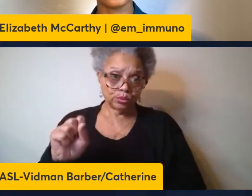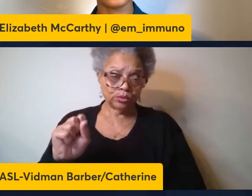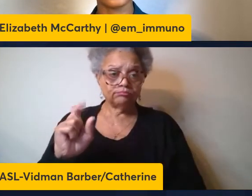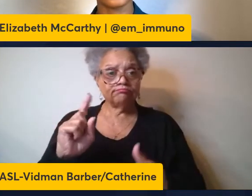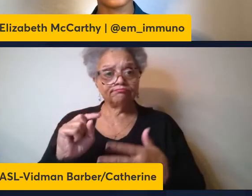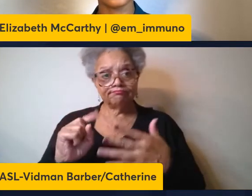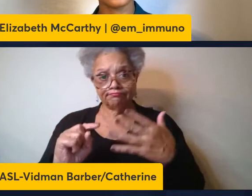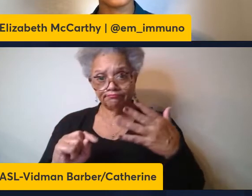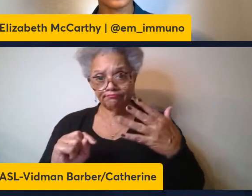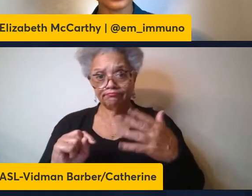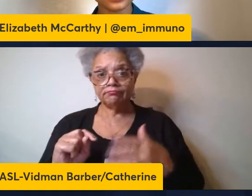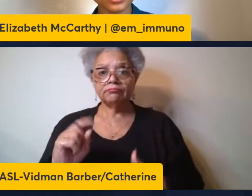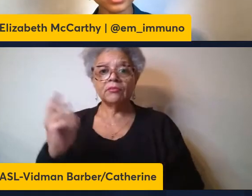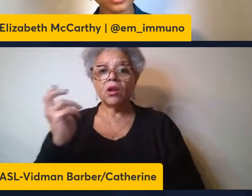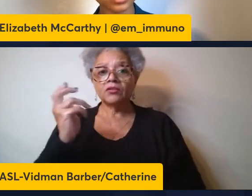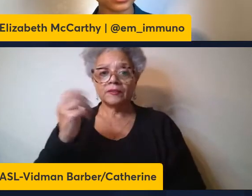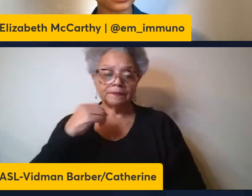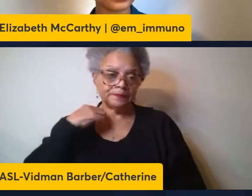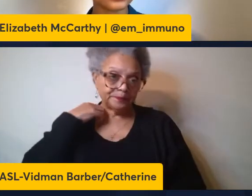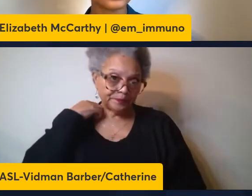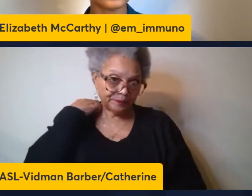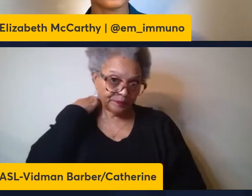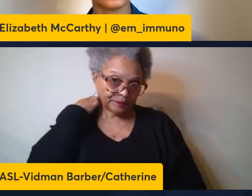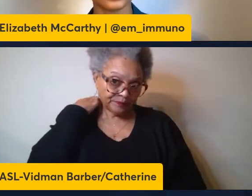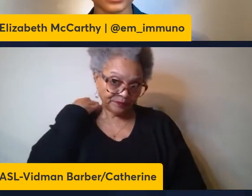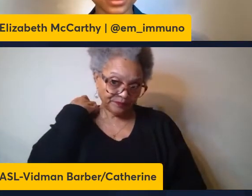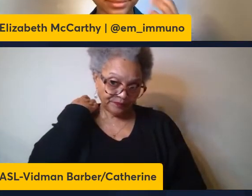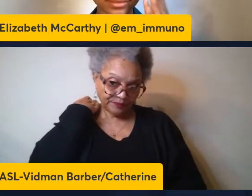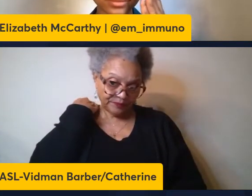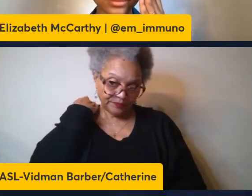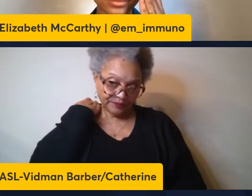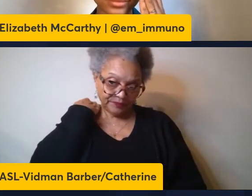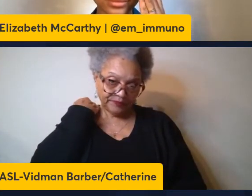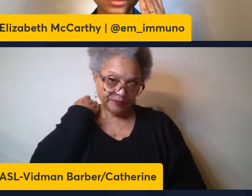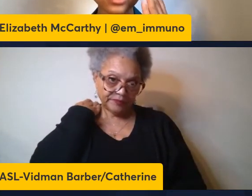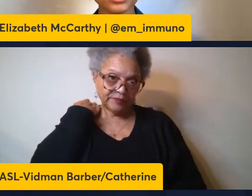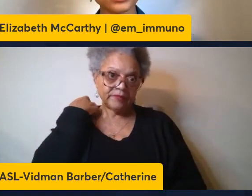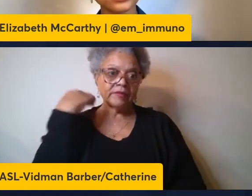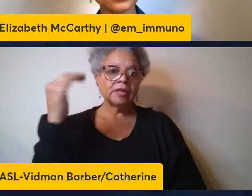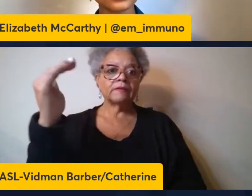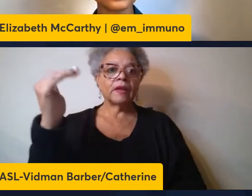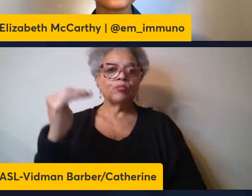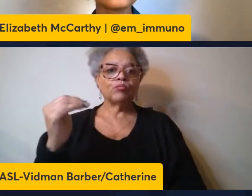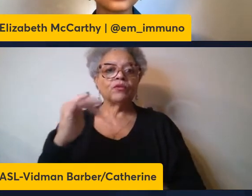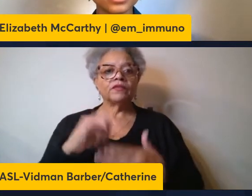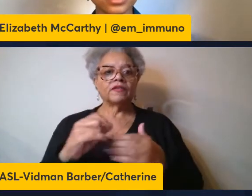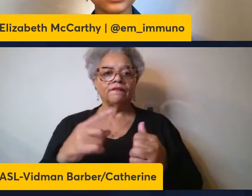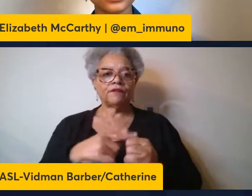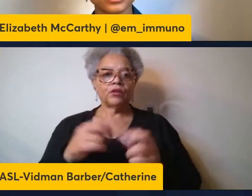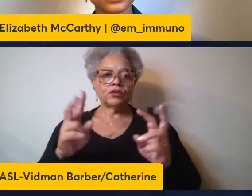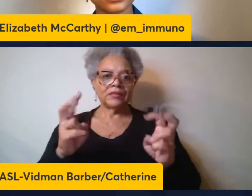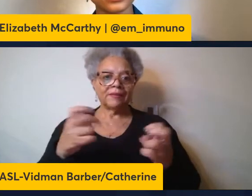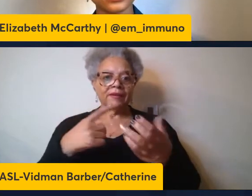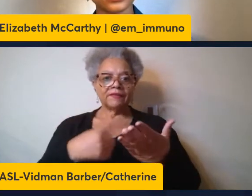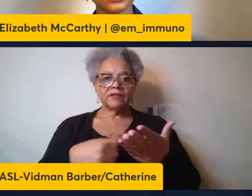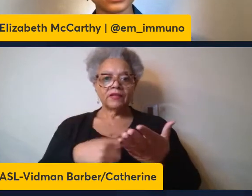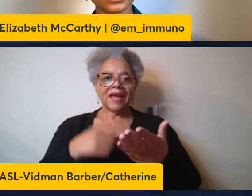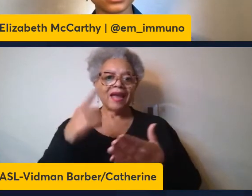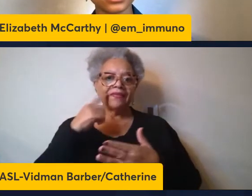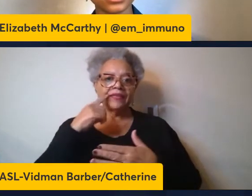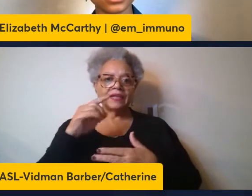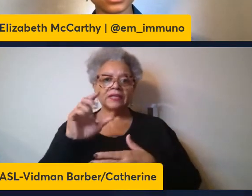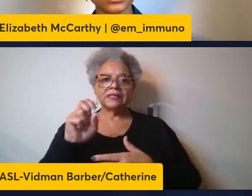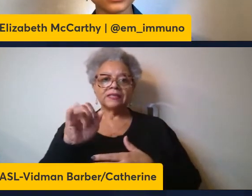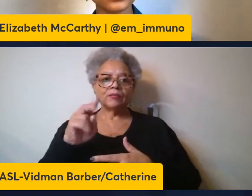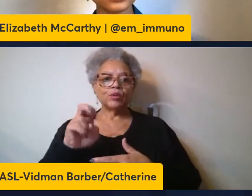Awesome. Let's move to the first topic of this discussion. And I think Simone, you touched on